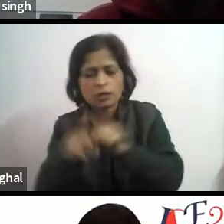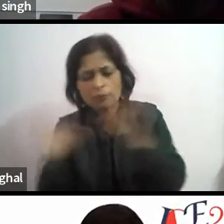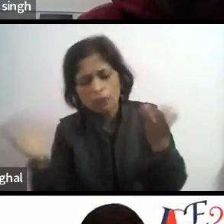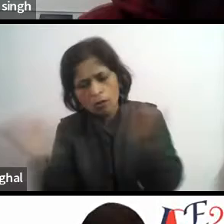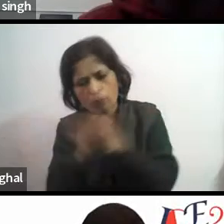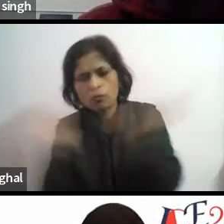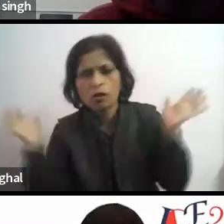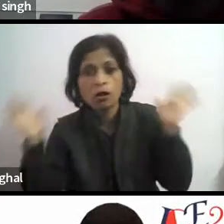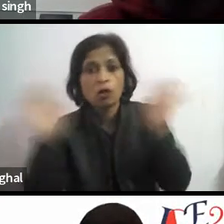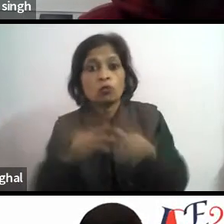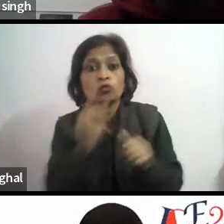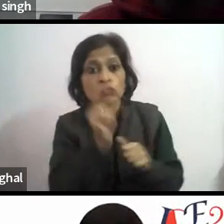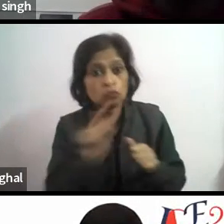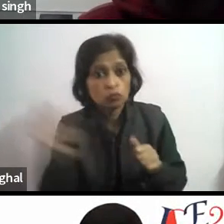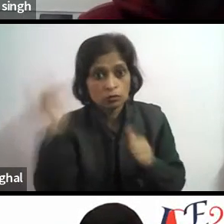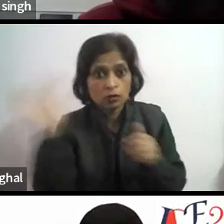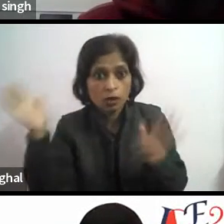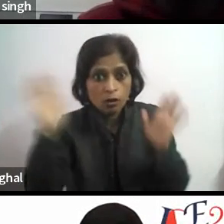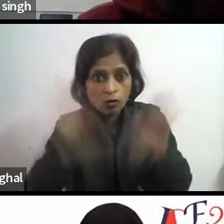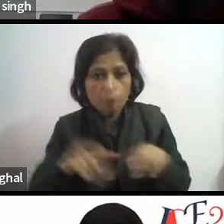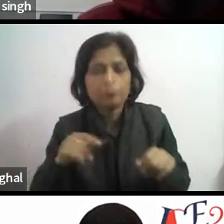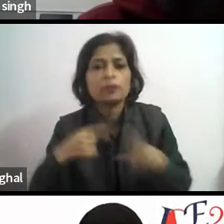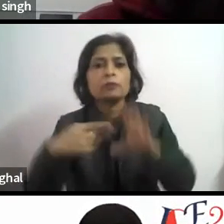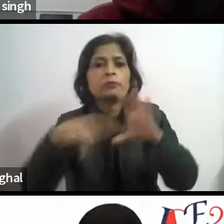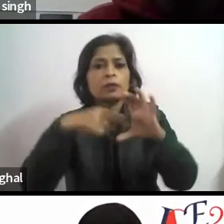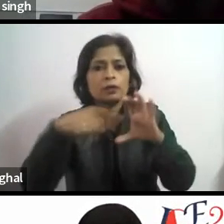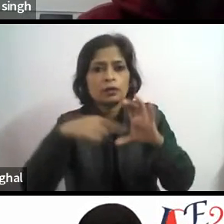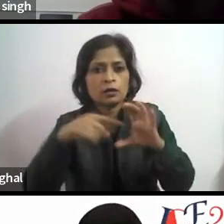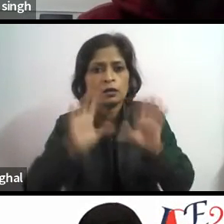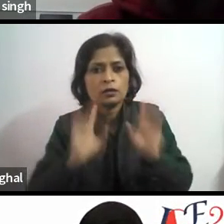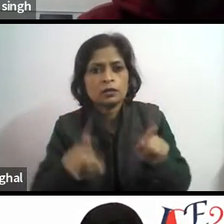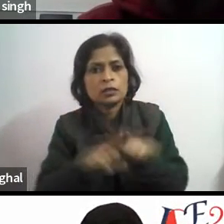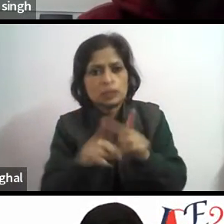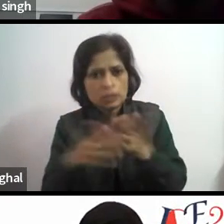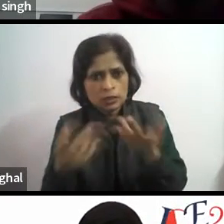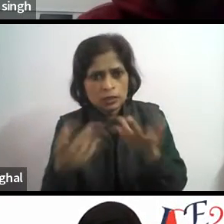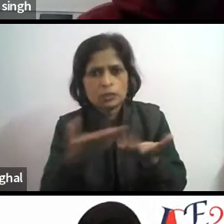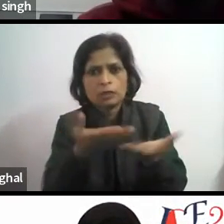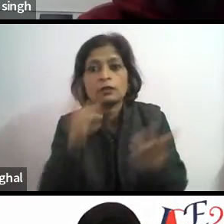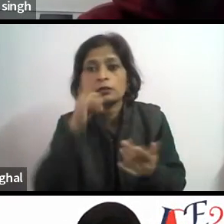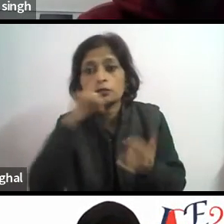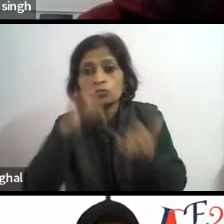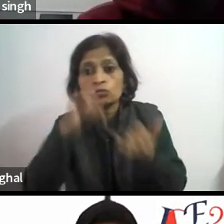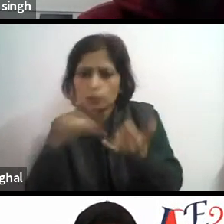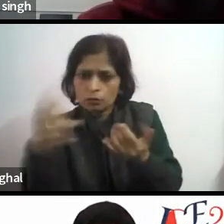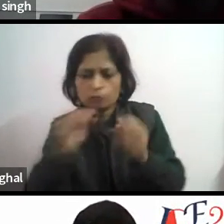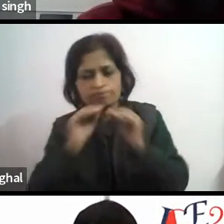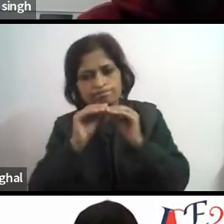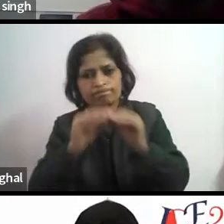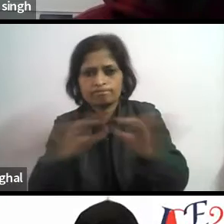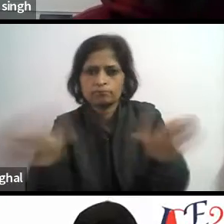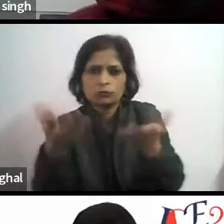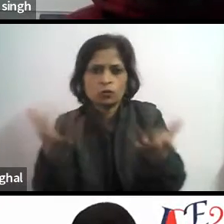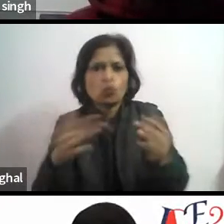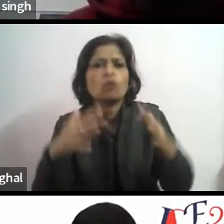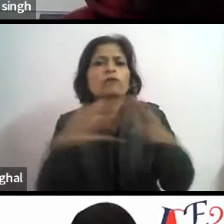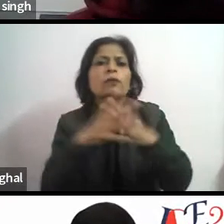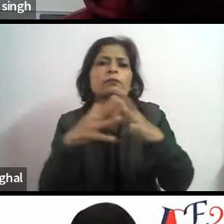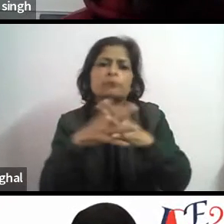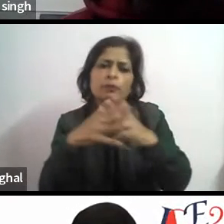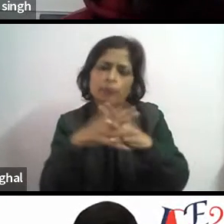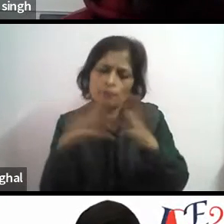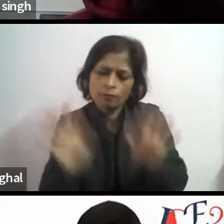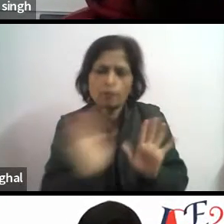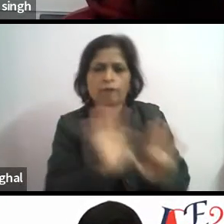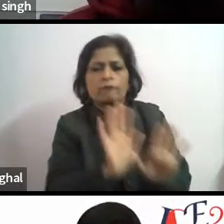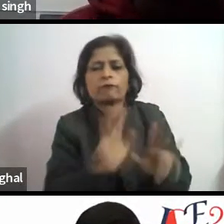visit our university. My mail ID, my contact details would be available through Sujata ji also. It is available on our website also. Sujata